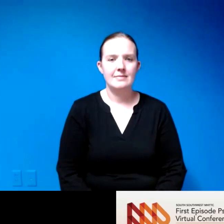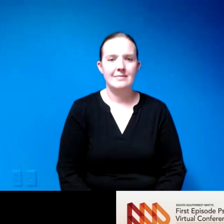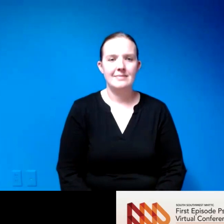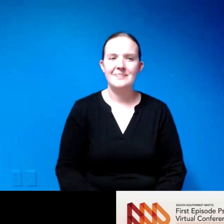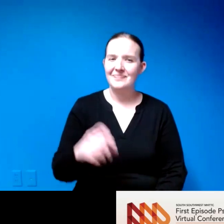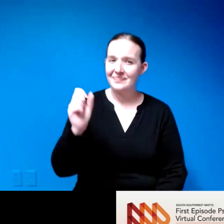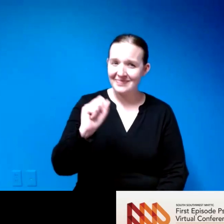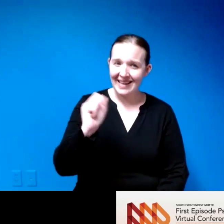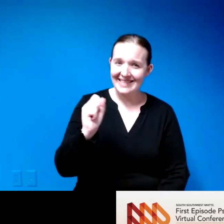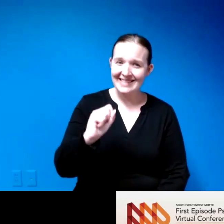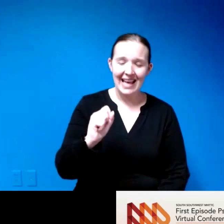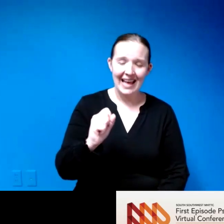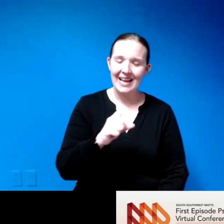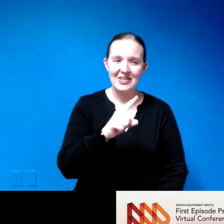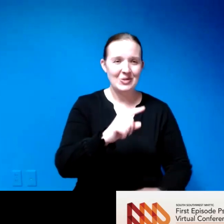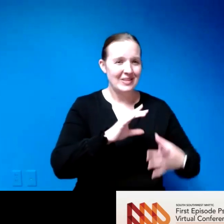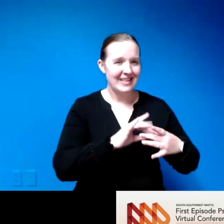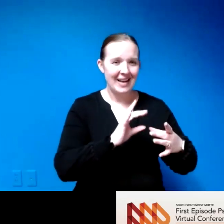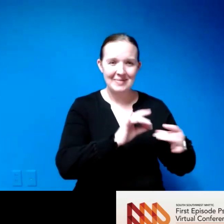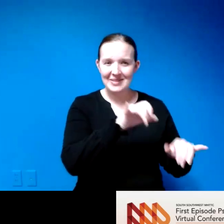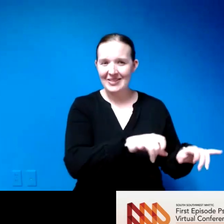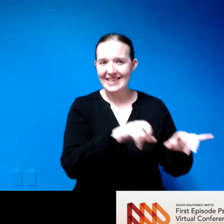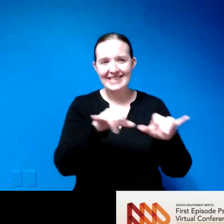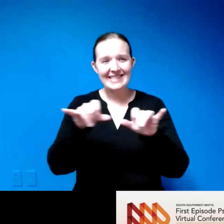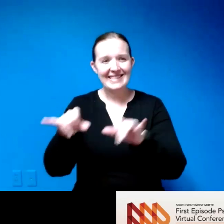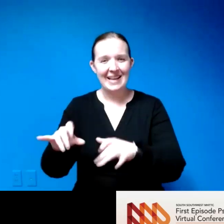Yeah, you are echoing some of the